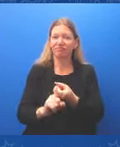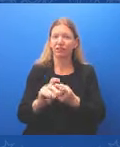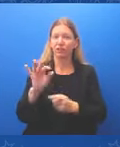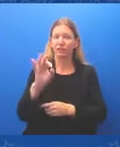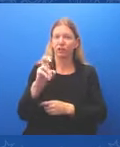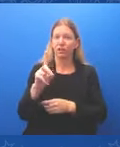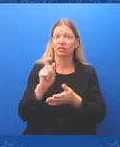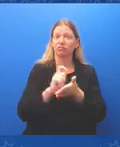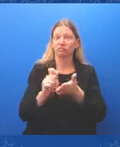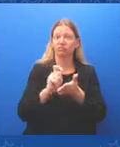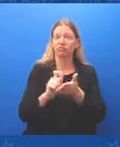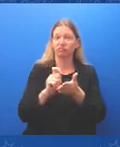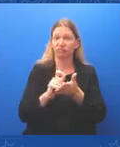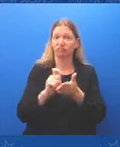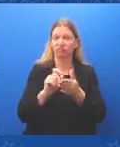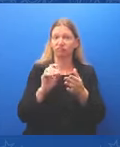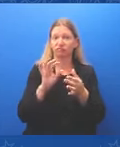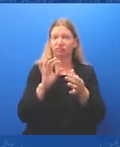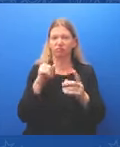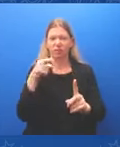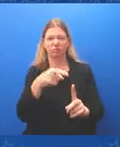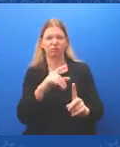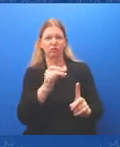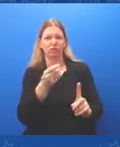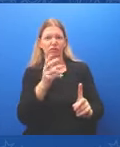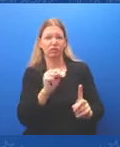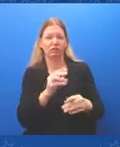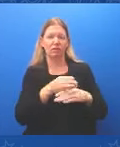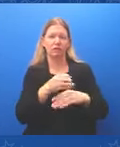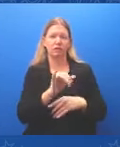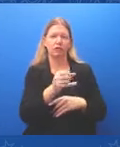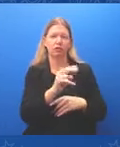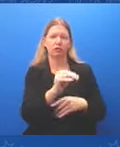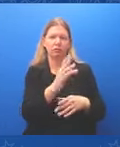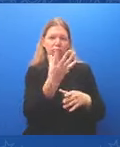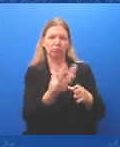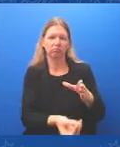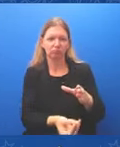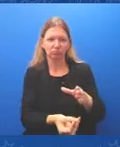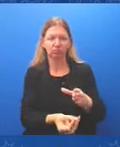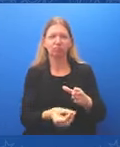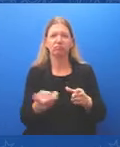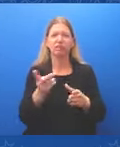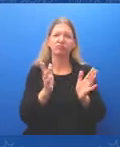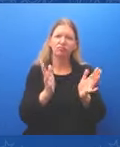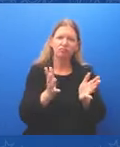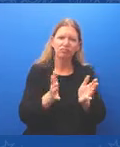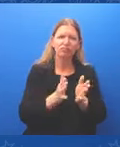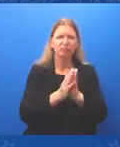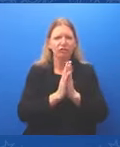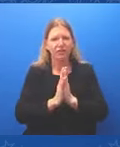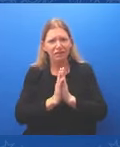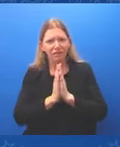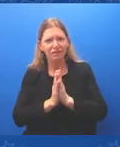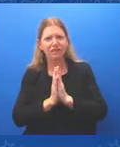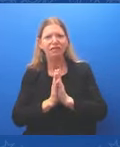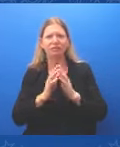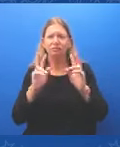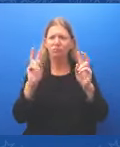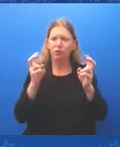they spoke and prayed that we, quote, keep pushing, keep going, set the record straight, end of